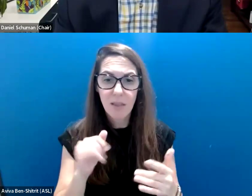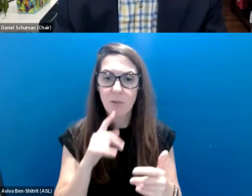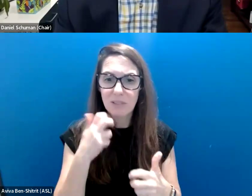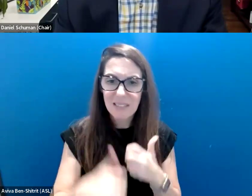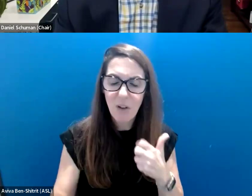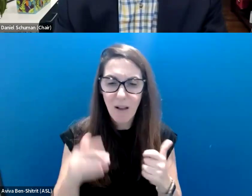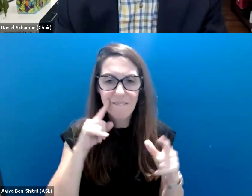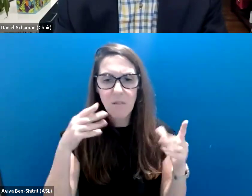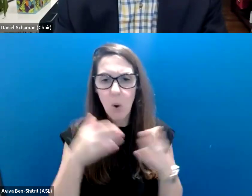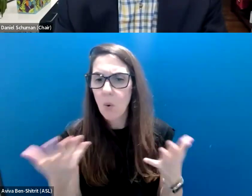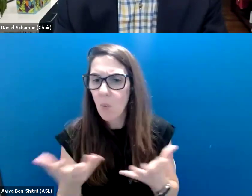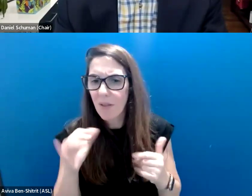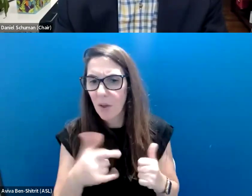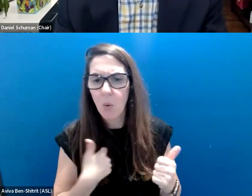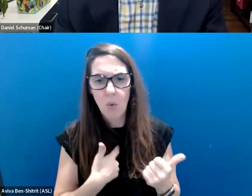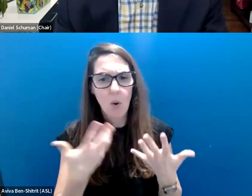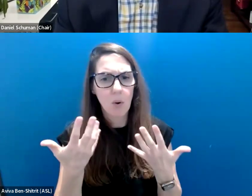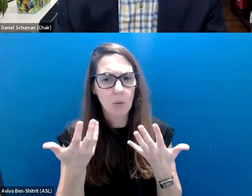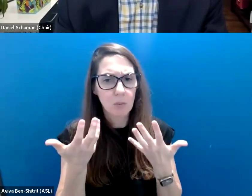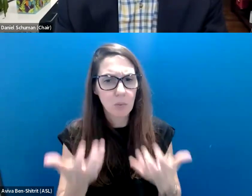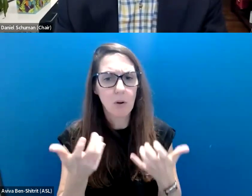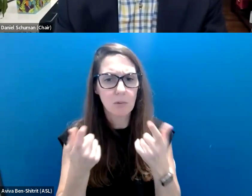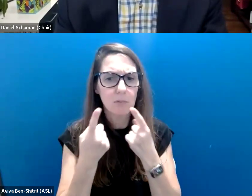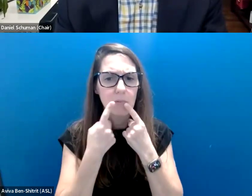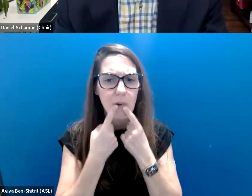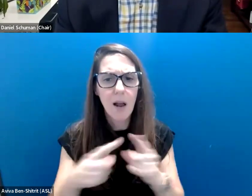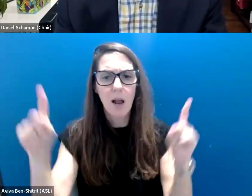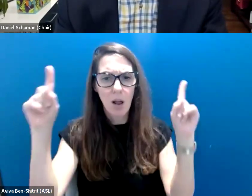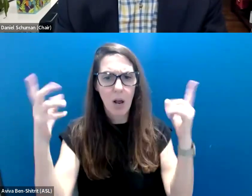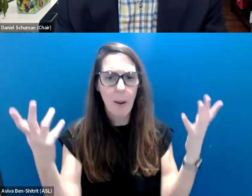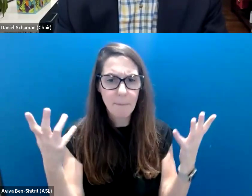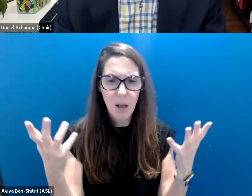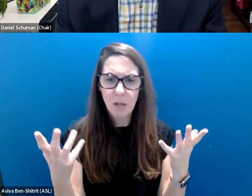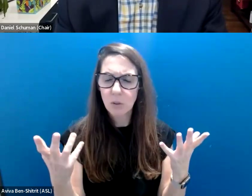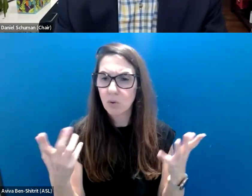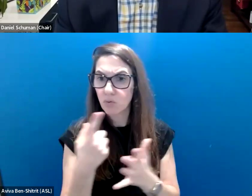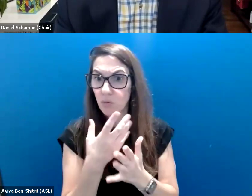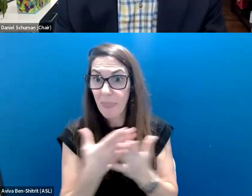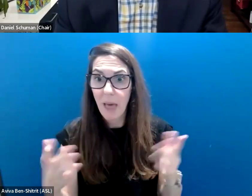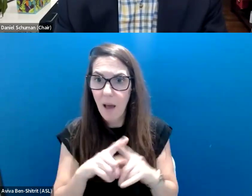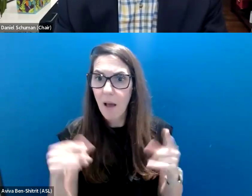to accomplish without up front saying we're not going to get it done,